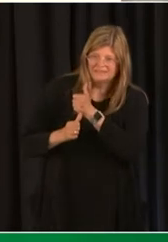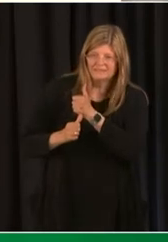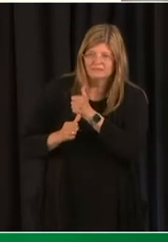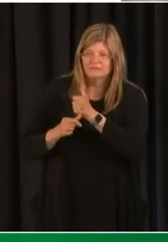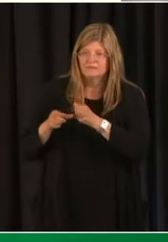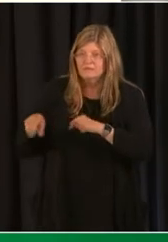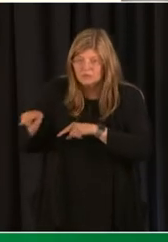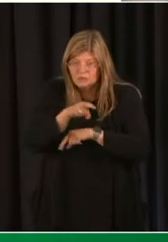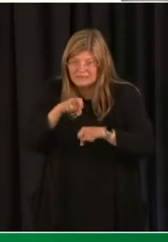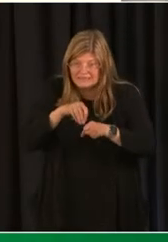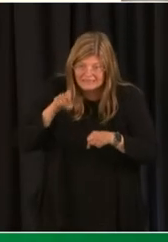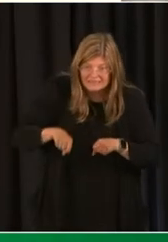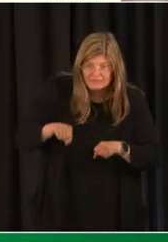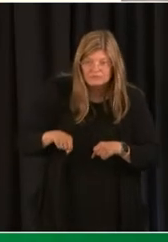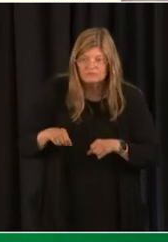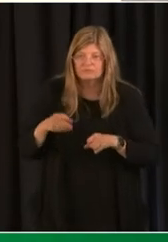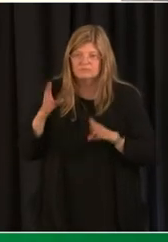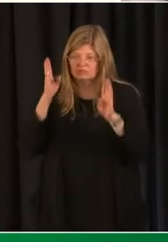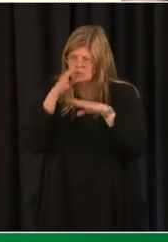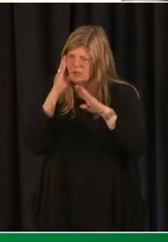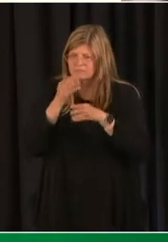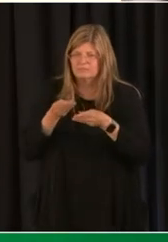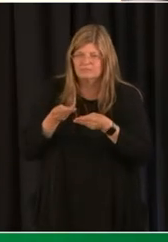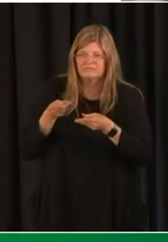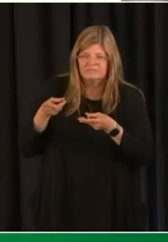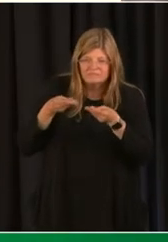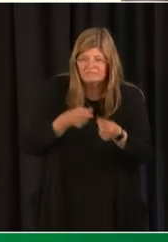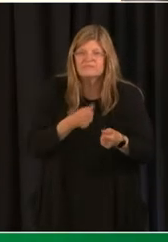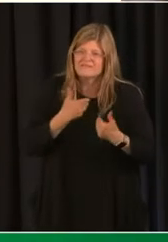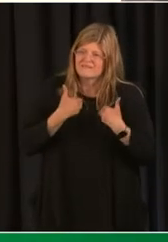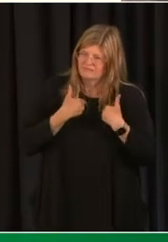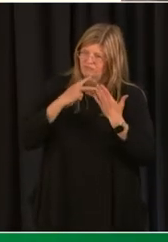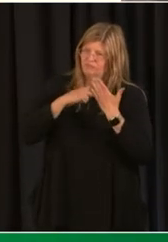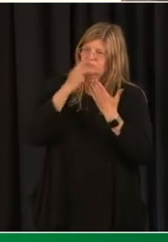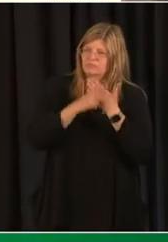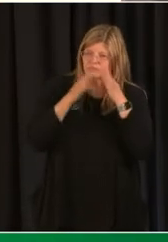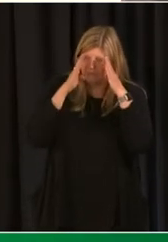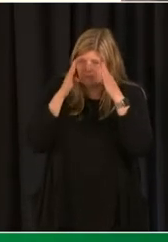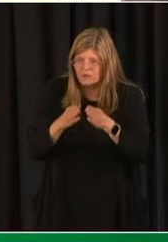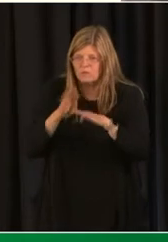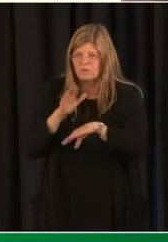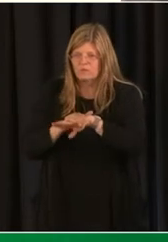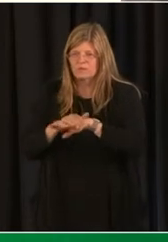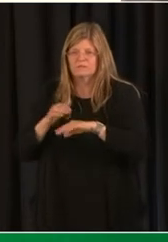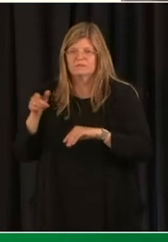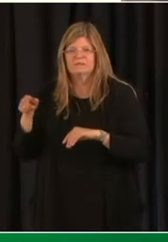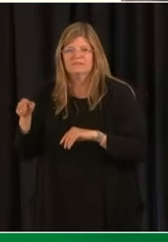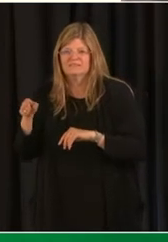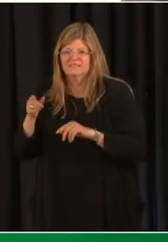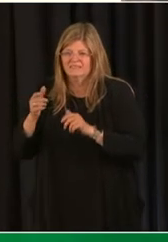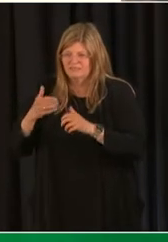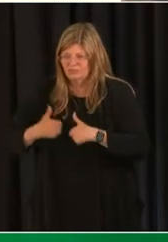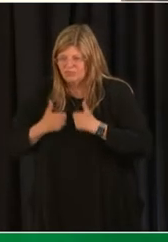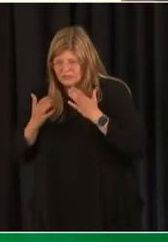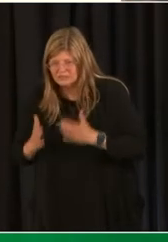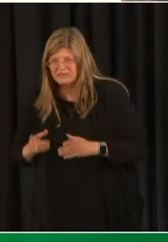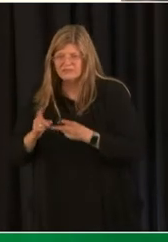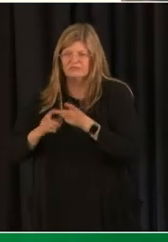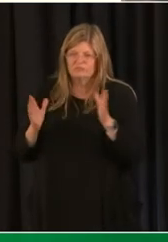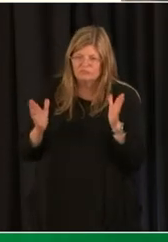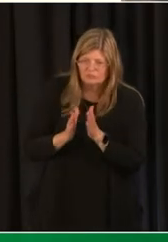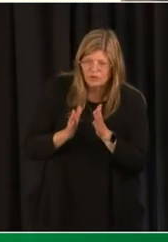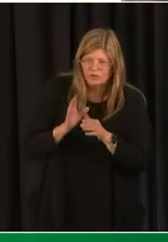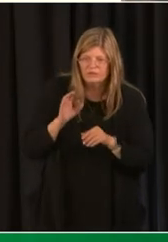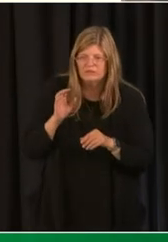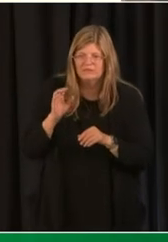who were having trouble paying the rent. So we had programs that targeted residents in small buildings called the Tenant-Based Rent